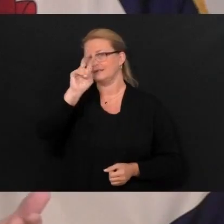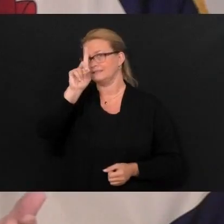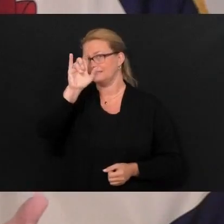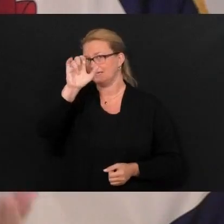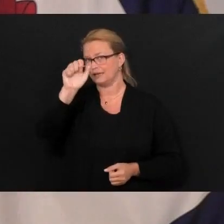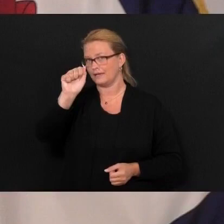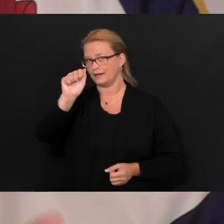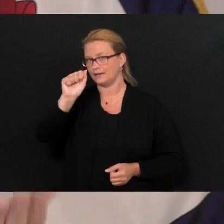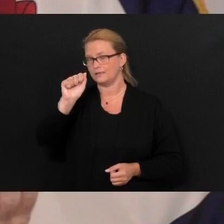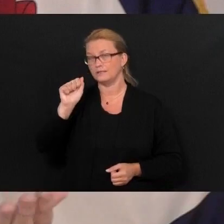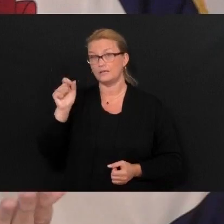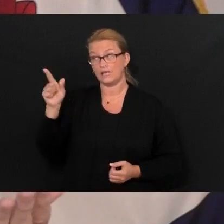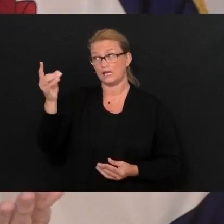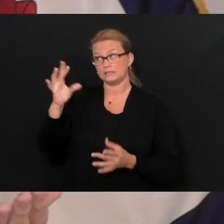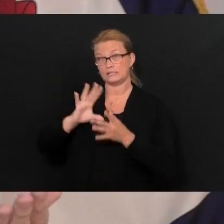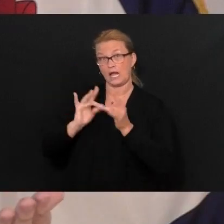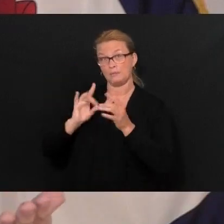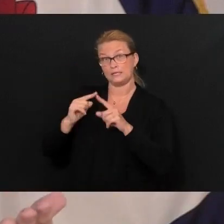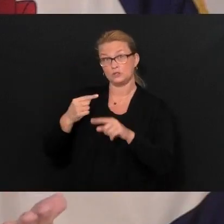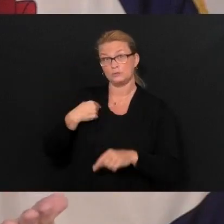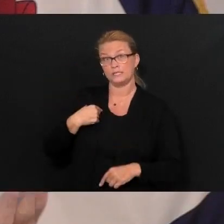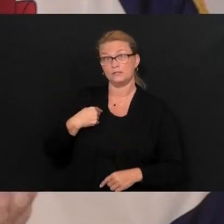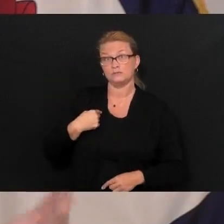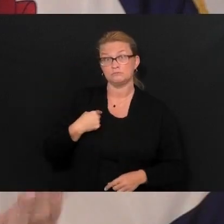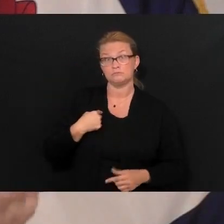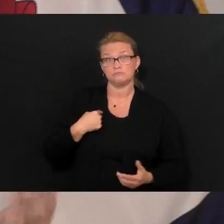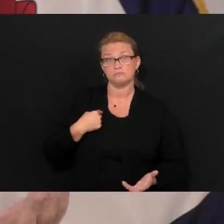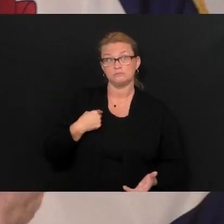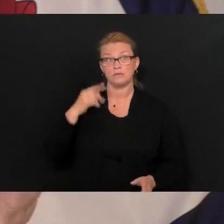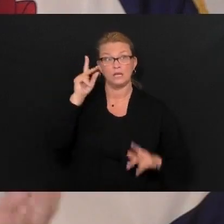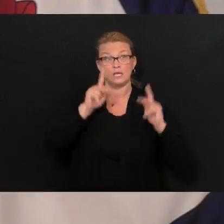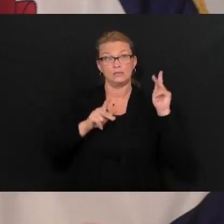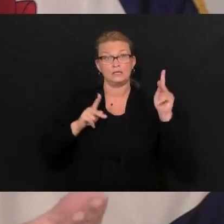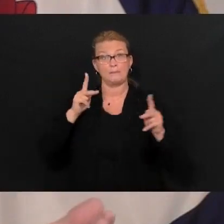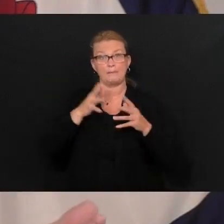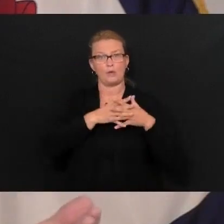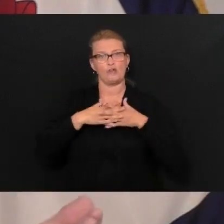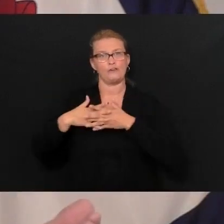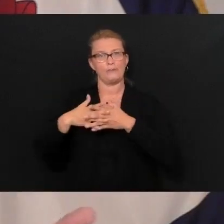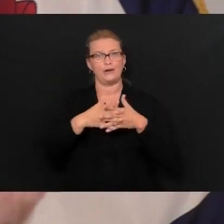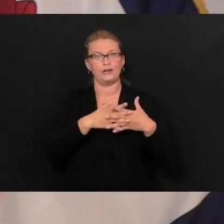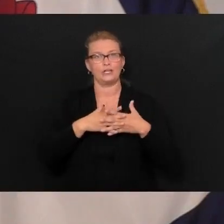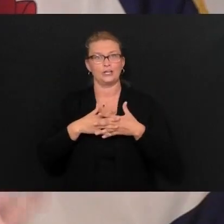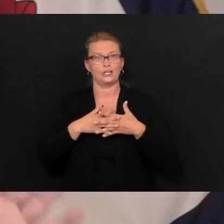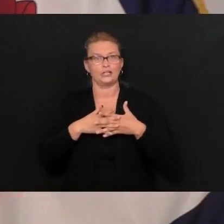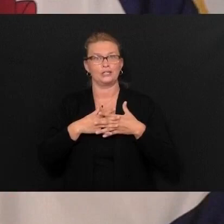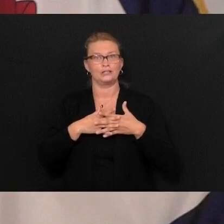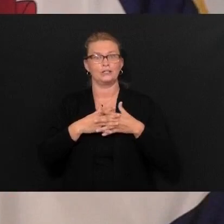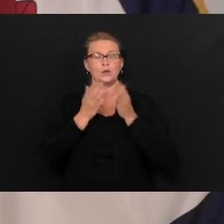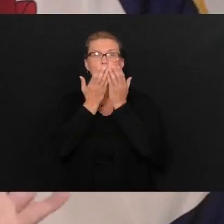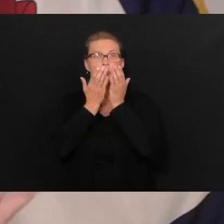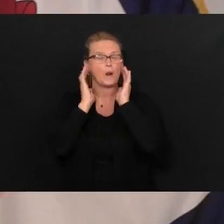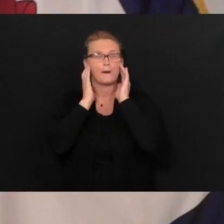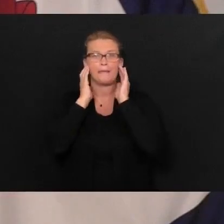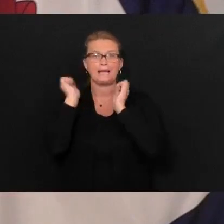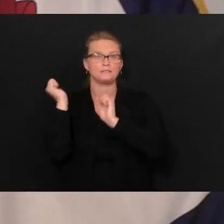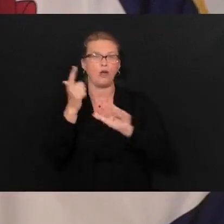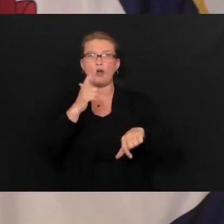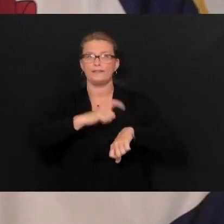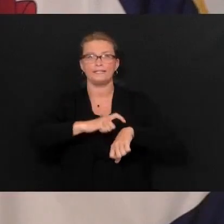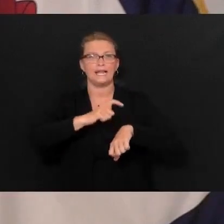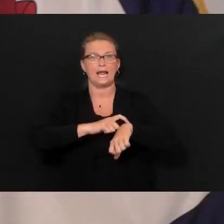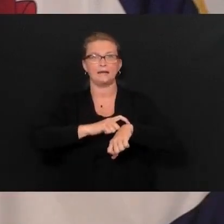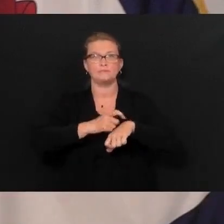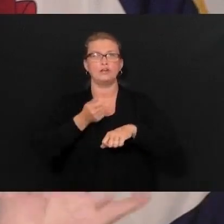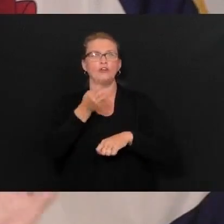said? Here's exactly what he said. He said, if the people of America would just wear a mask all the time for a